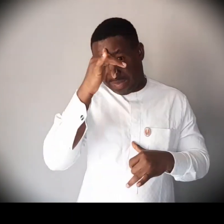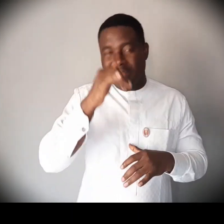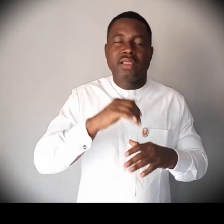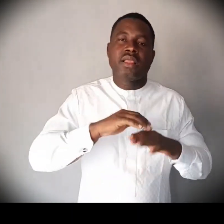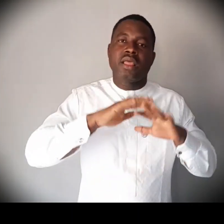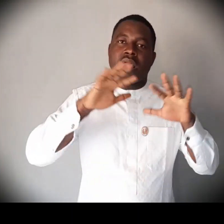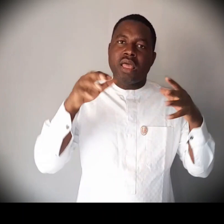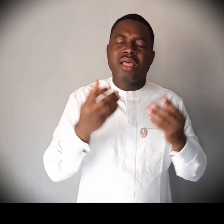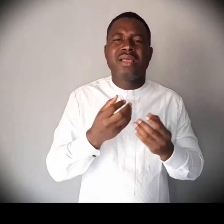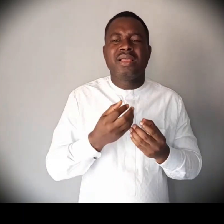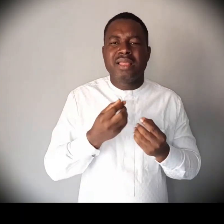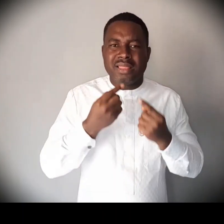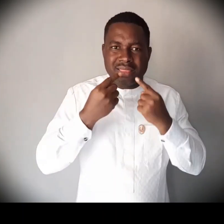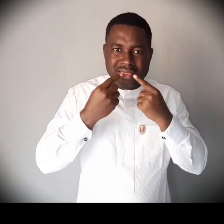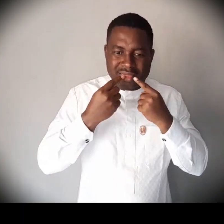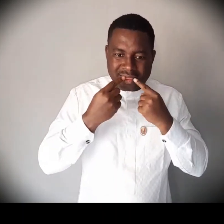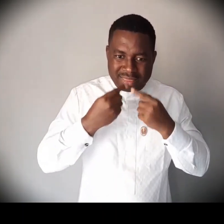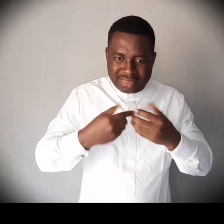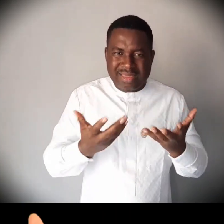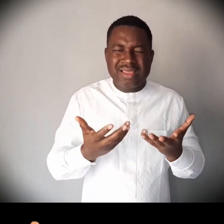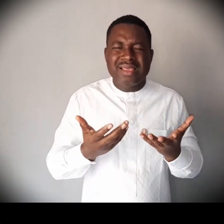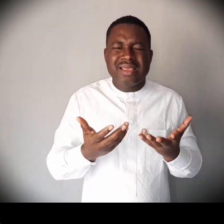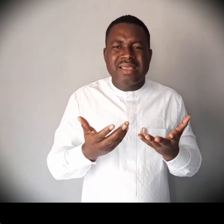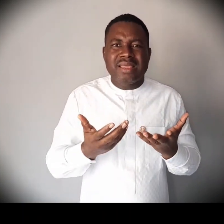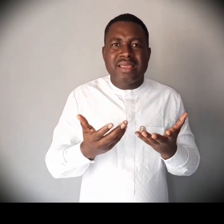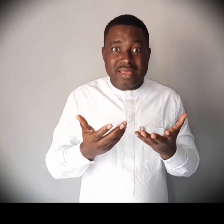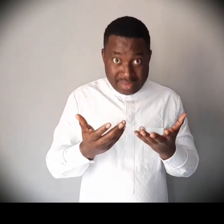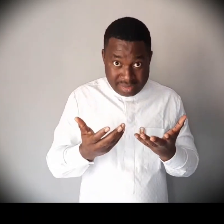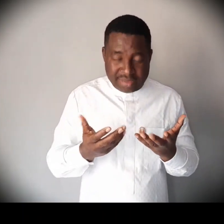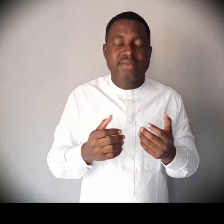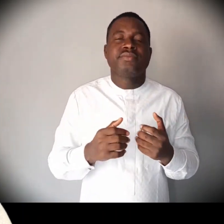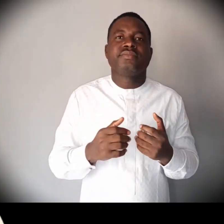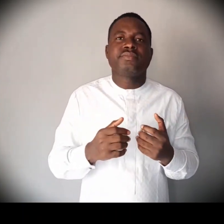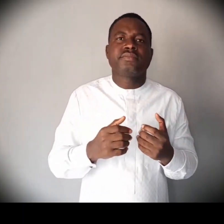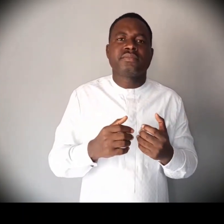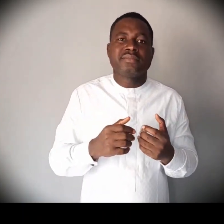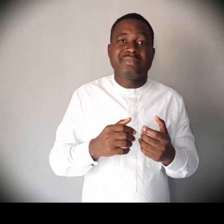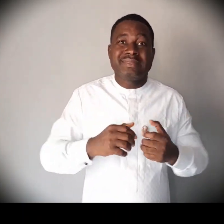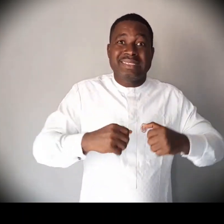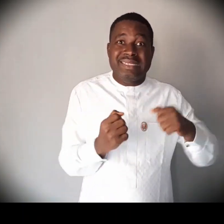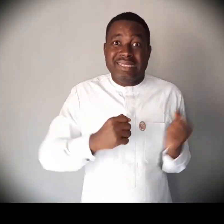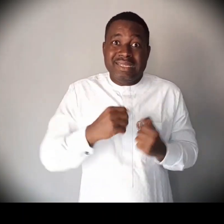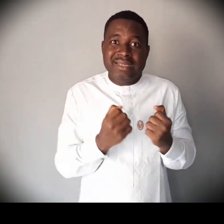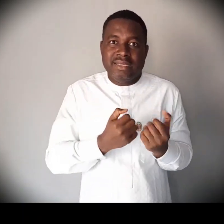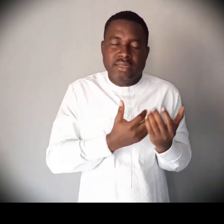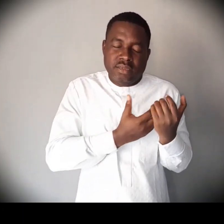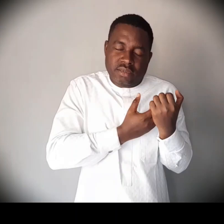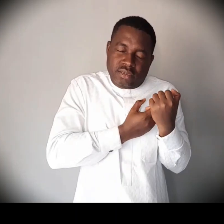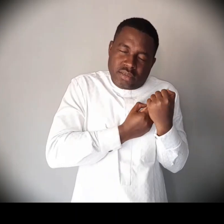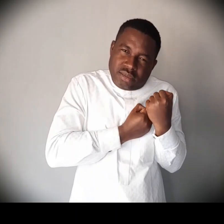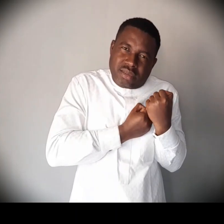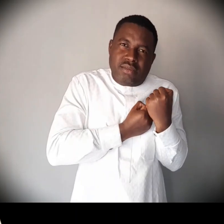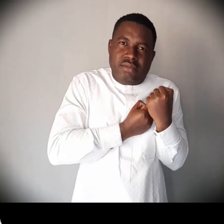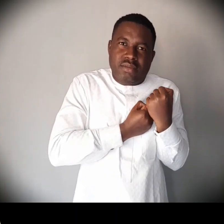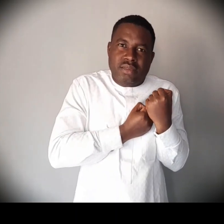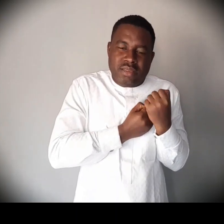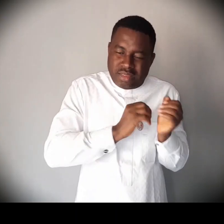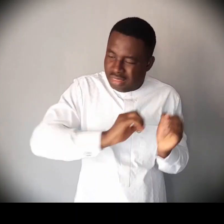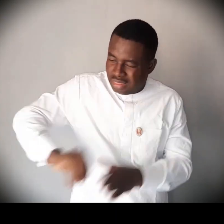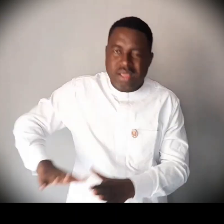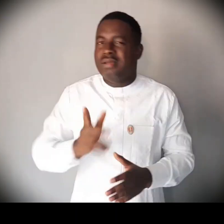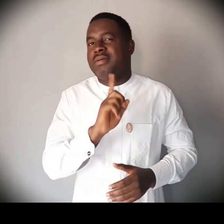our indigenous sign languages or indigenous signing systems. By so doing, the linguistic rights